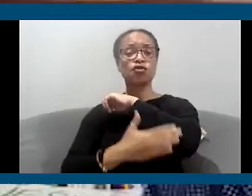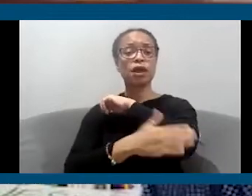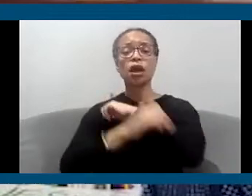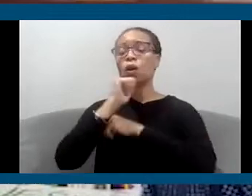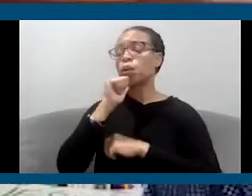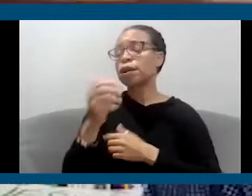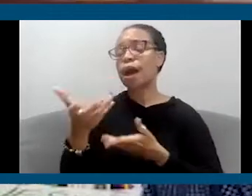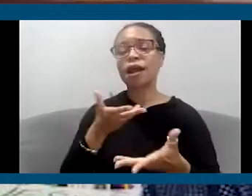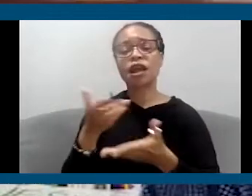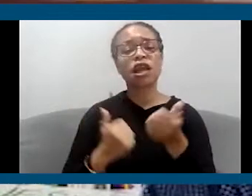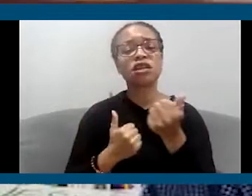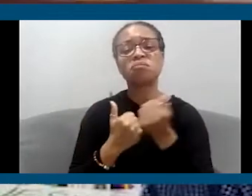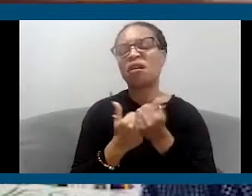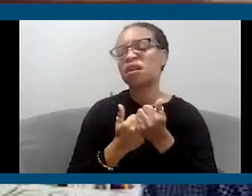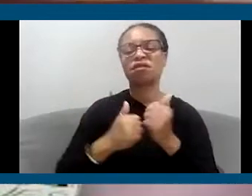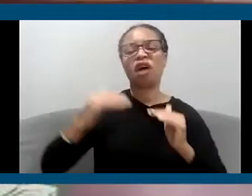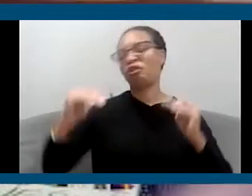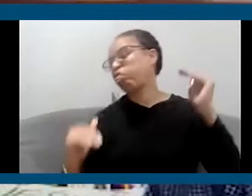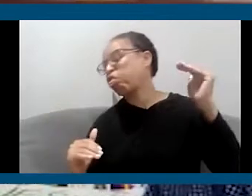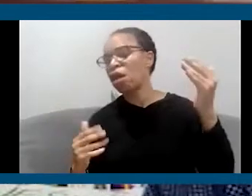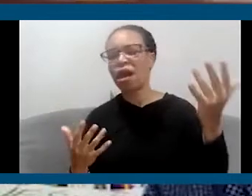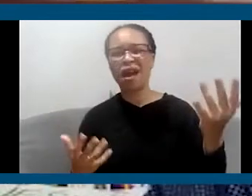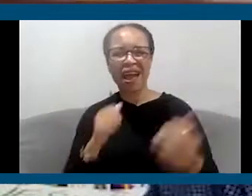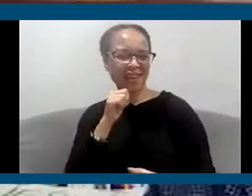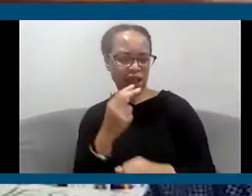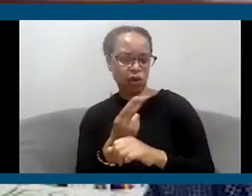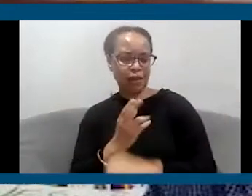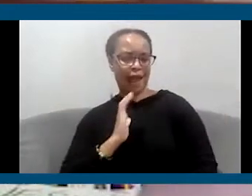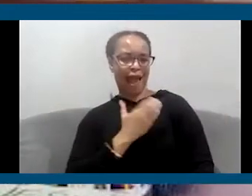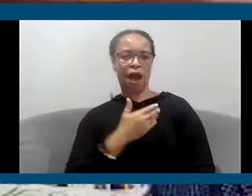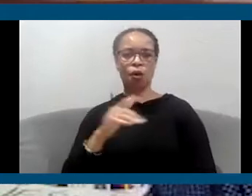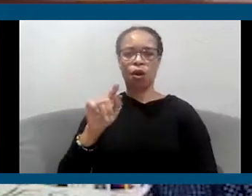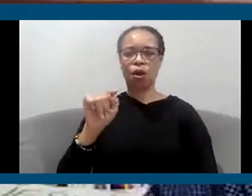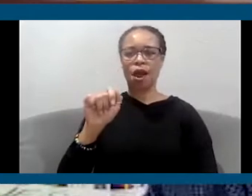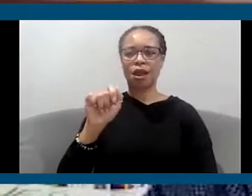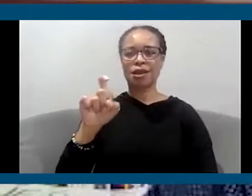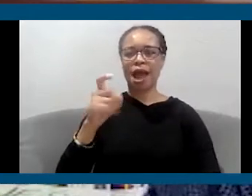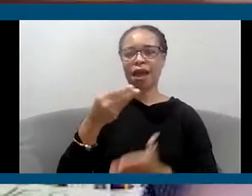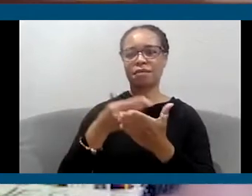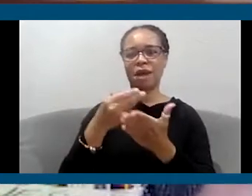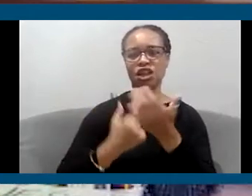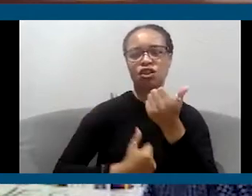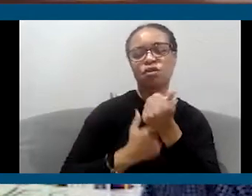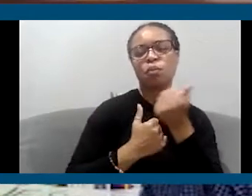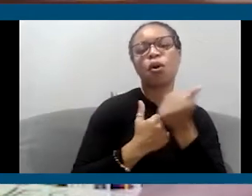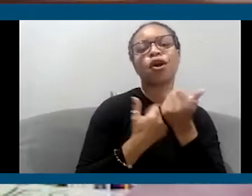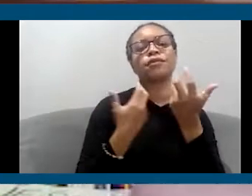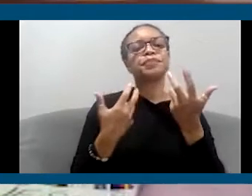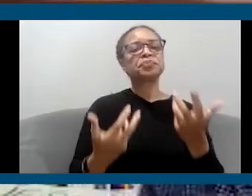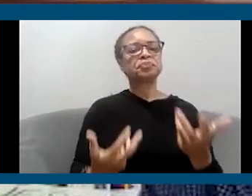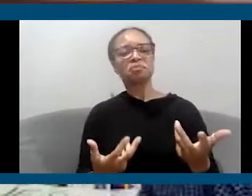in promoting injustice, funding injustice, especially not using our tax money to support occupation,